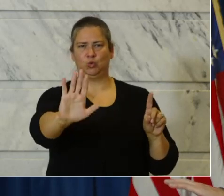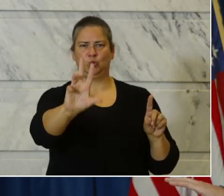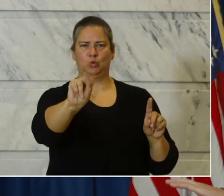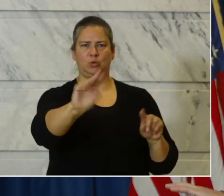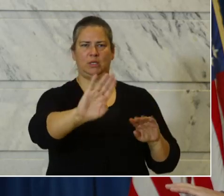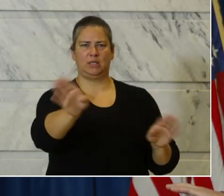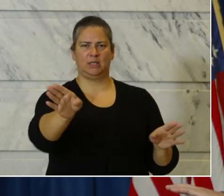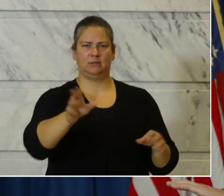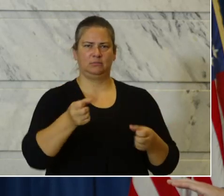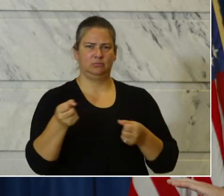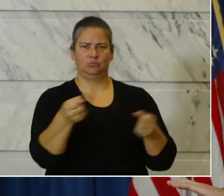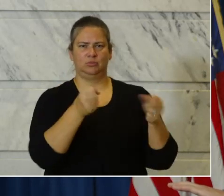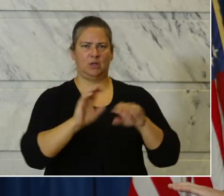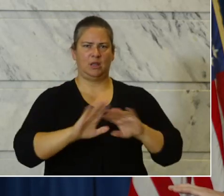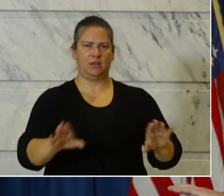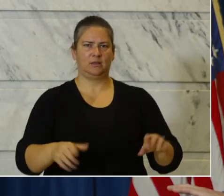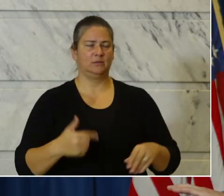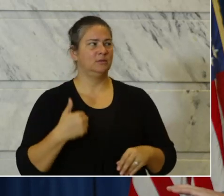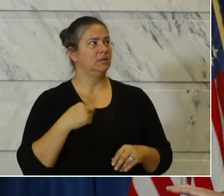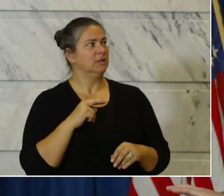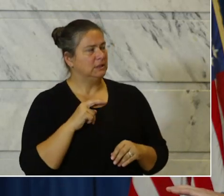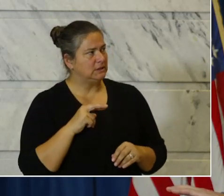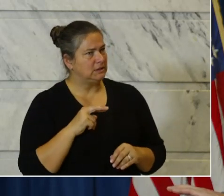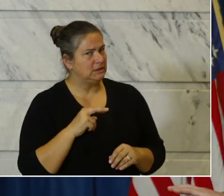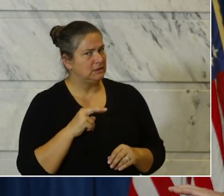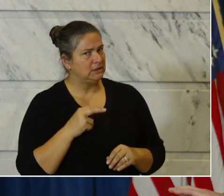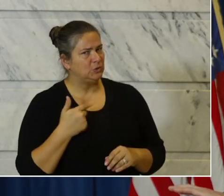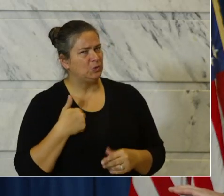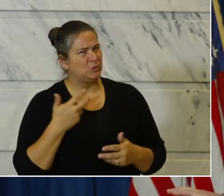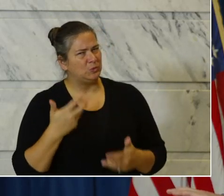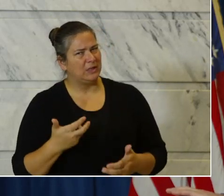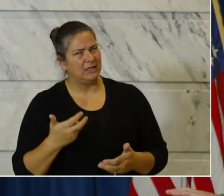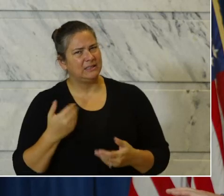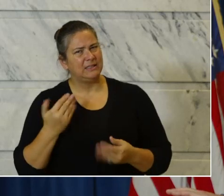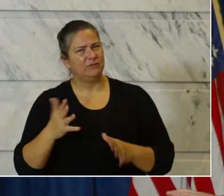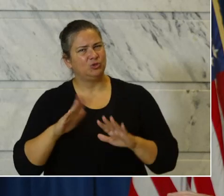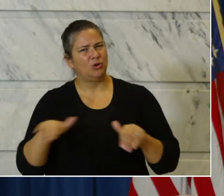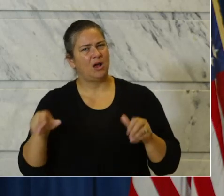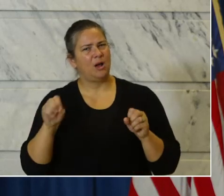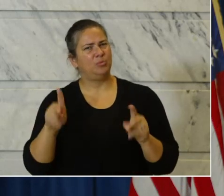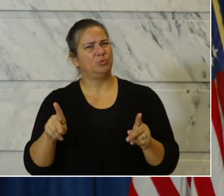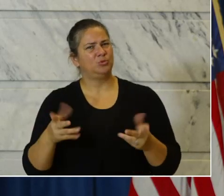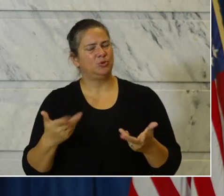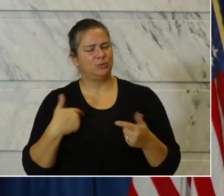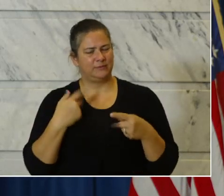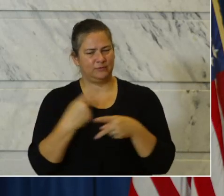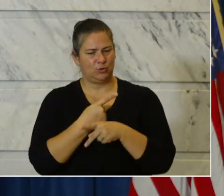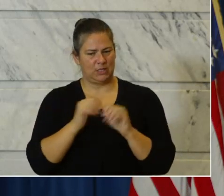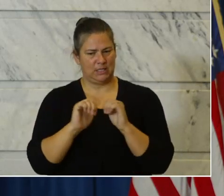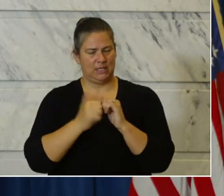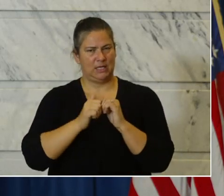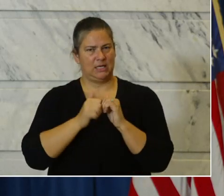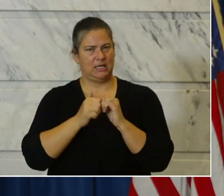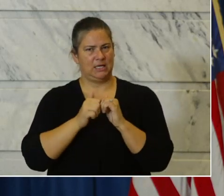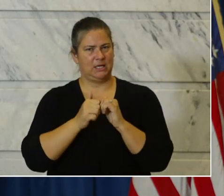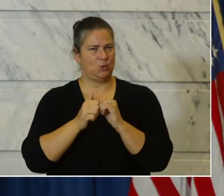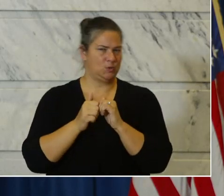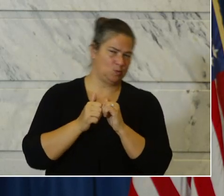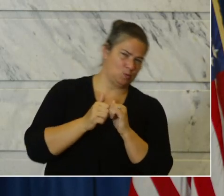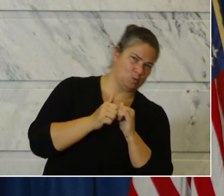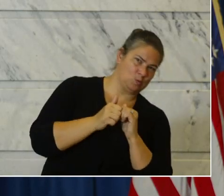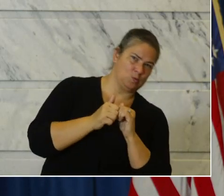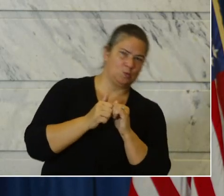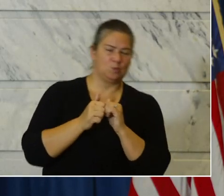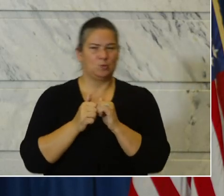all. And so we still want to give our kids an opportunity, and we're trying to figure out what that opportunity